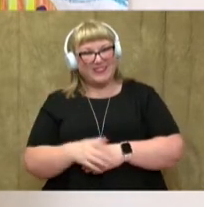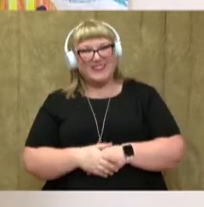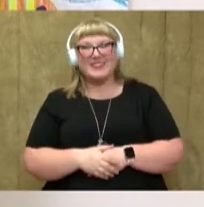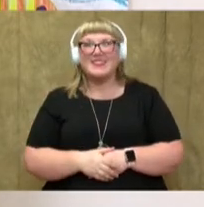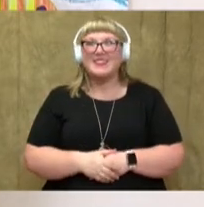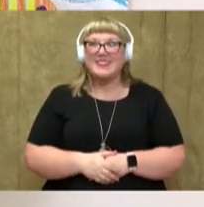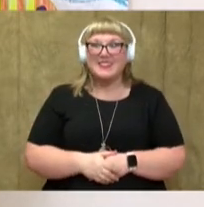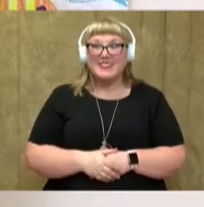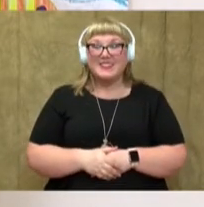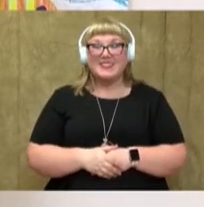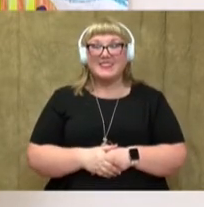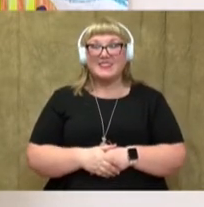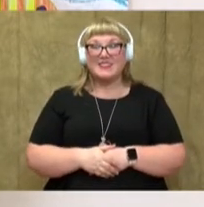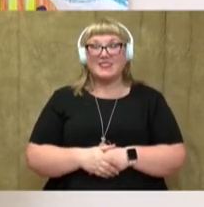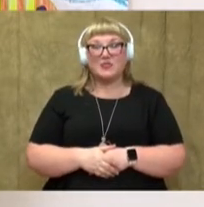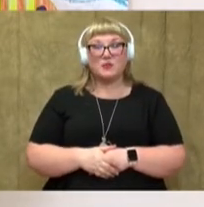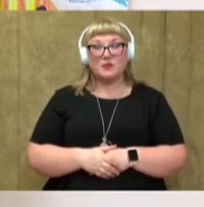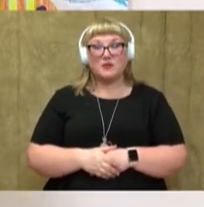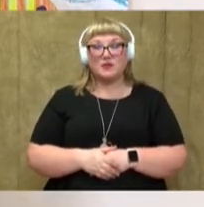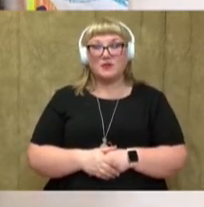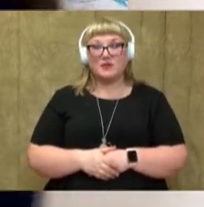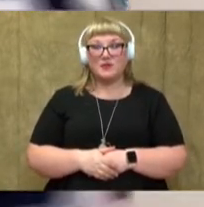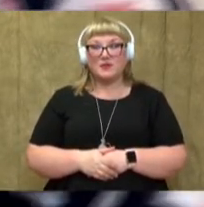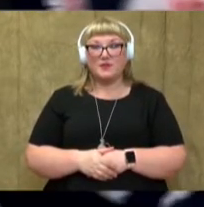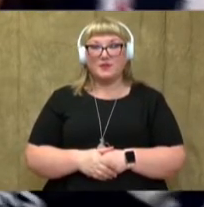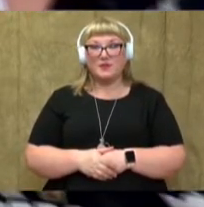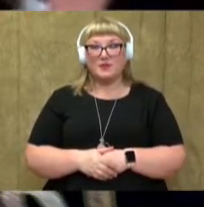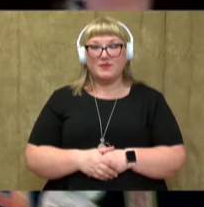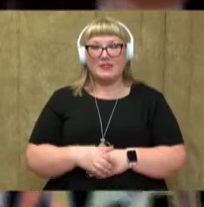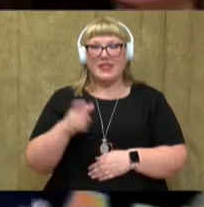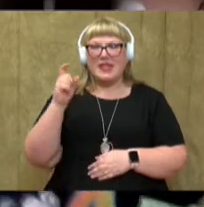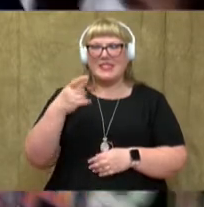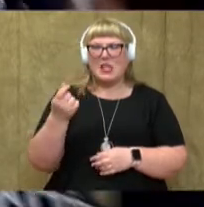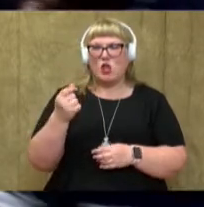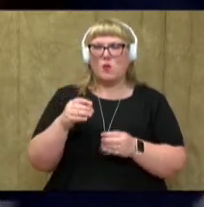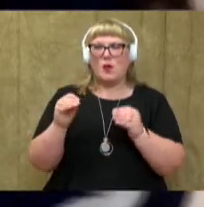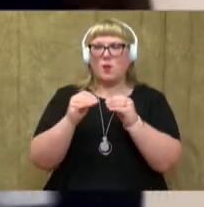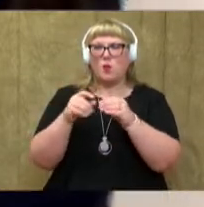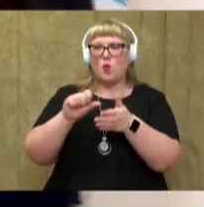Oops. Let's see, put that over there. Gonna need a little more glue.